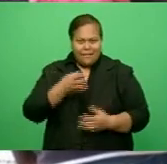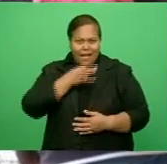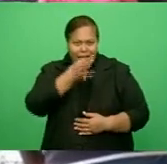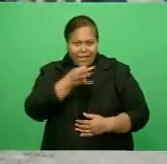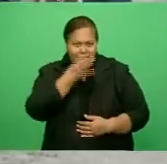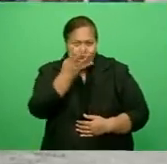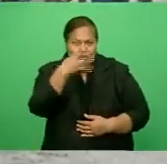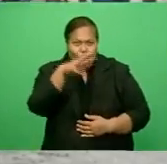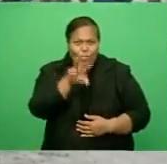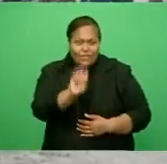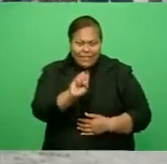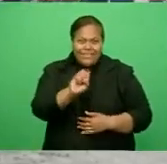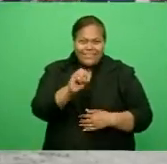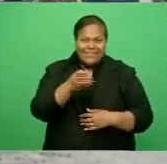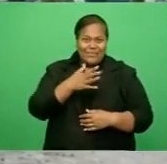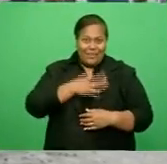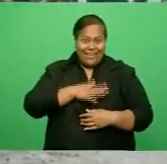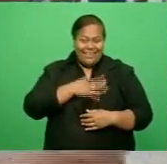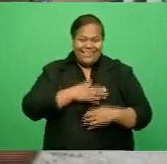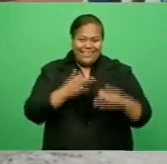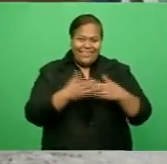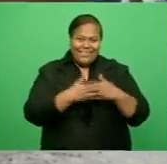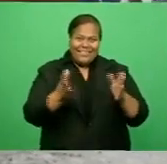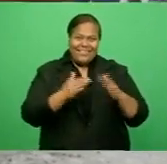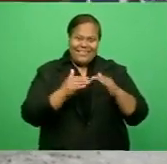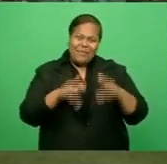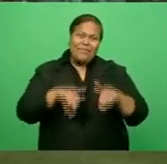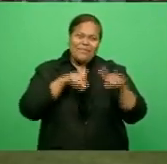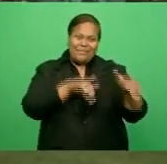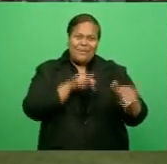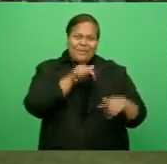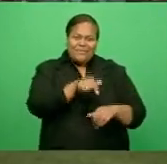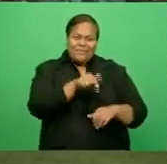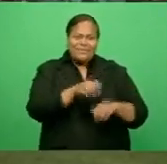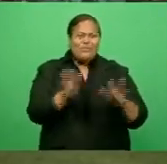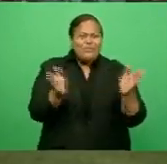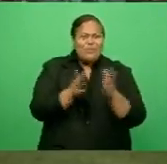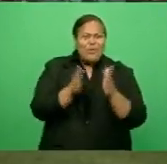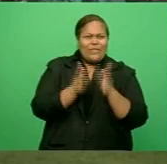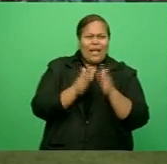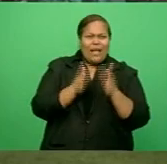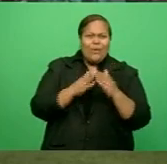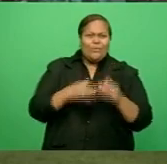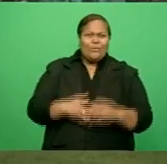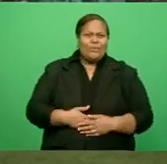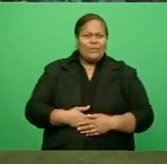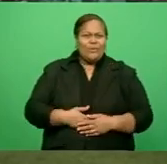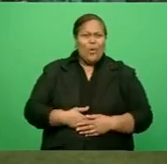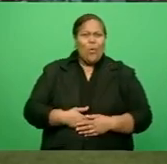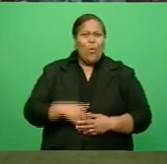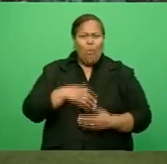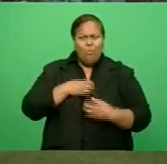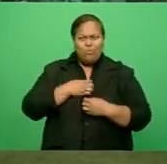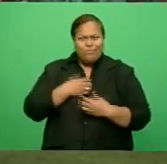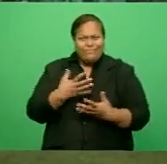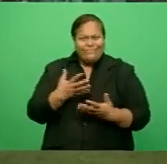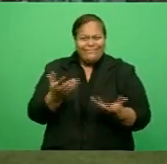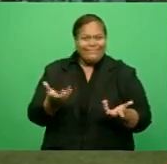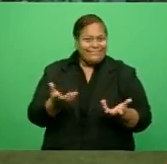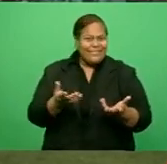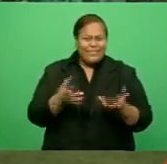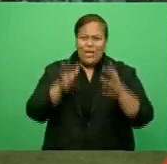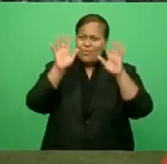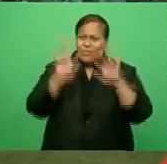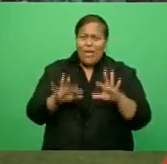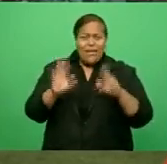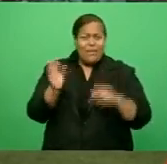interest to be part of the first ever market day in the small town. I'm extremely overwhelmed. It's such a big turnout on a rainy morning. You know,